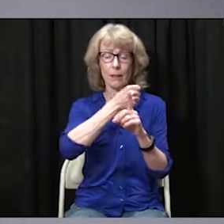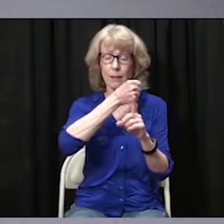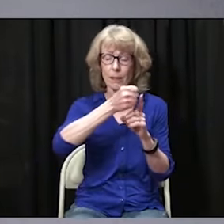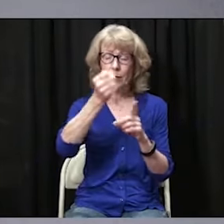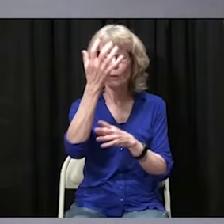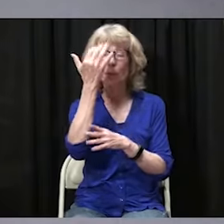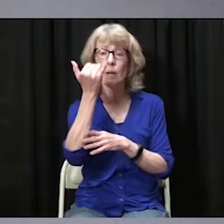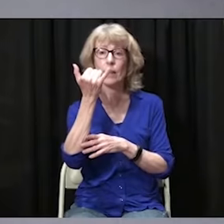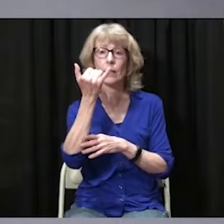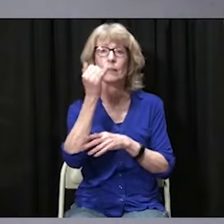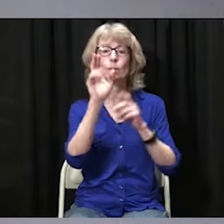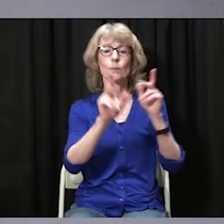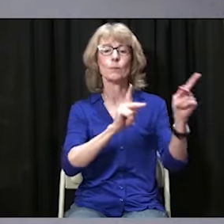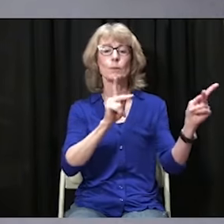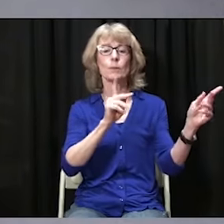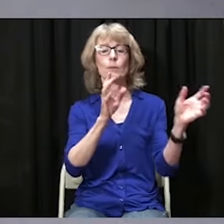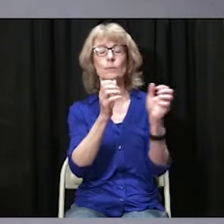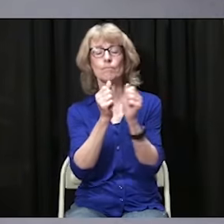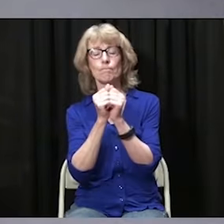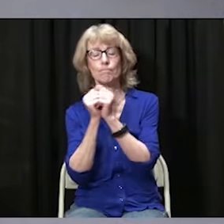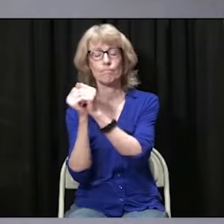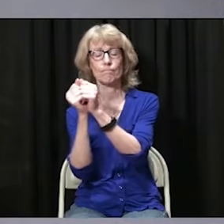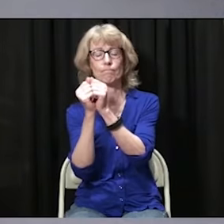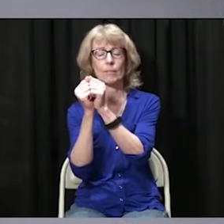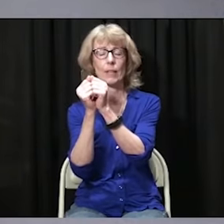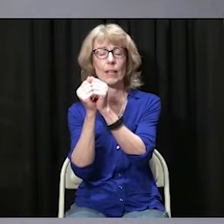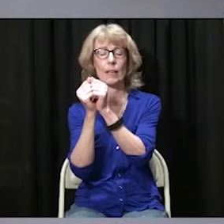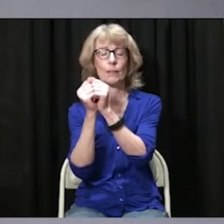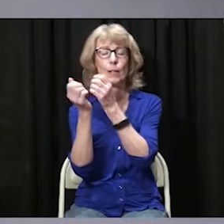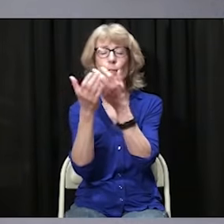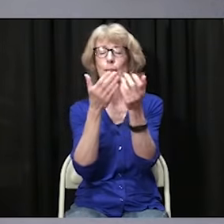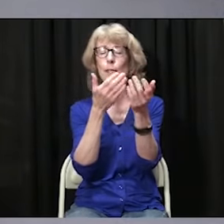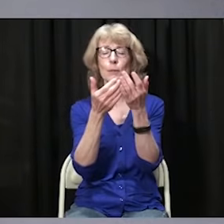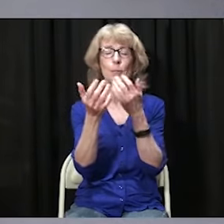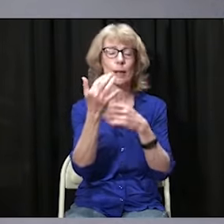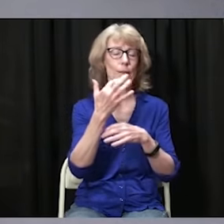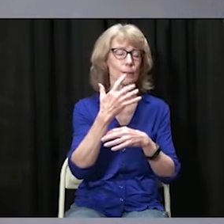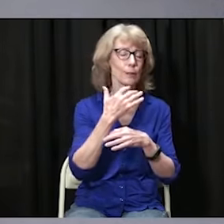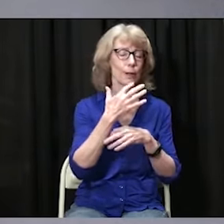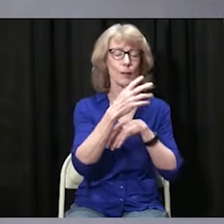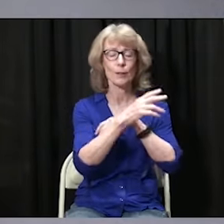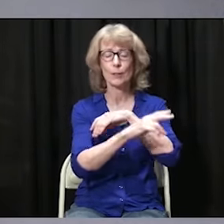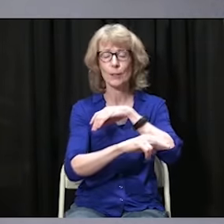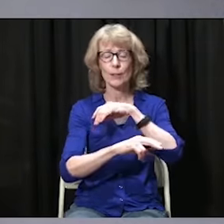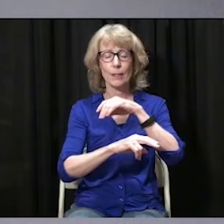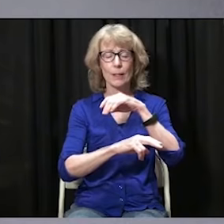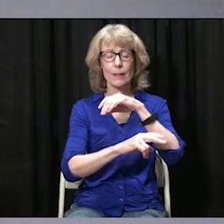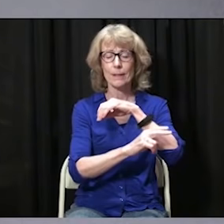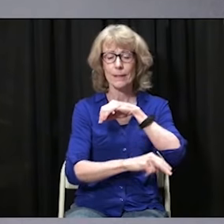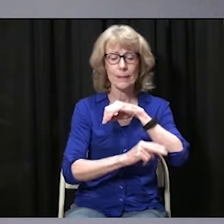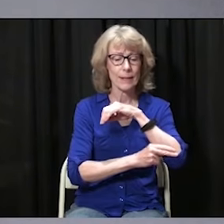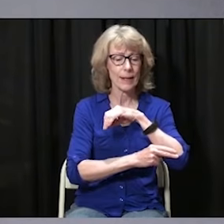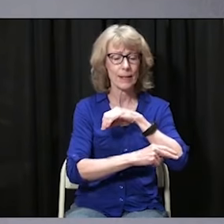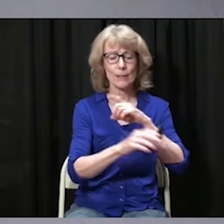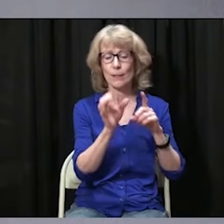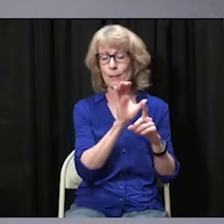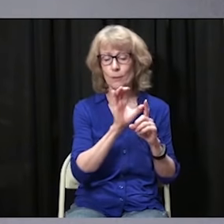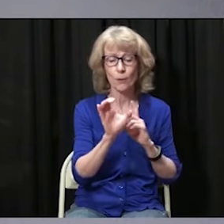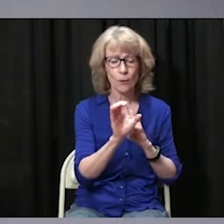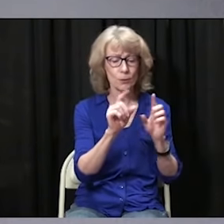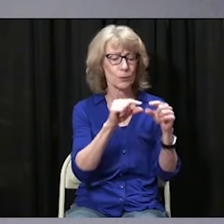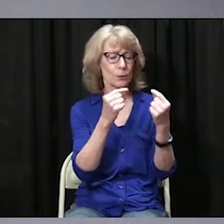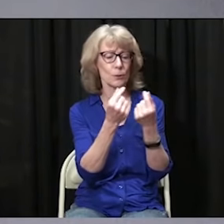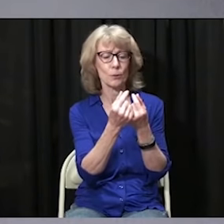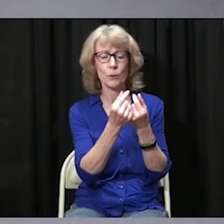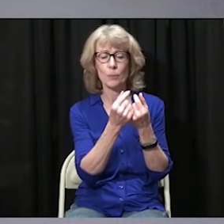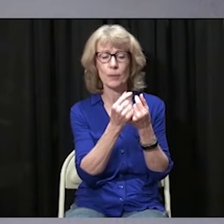bring people together, people from every tongue and tribe and nation and color and gender and culture on earth.